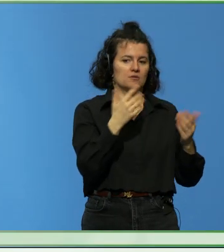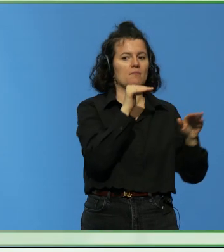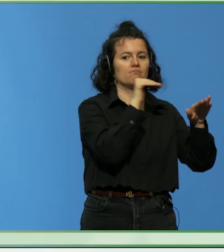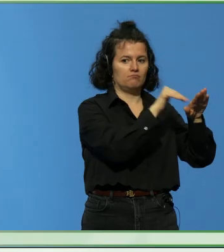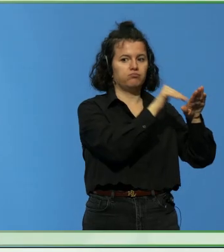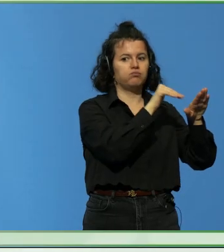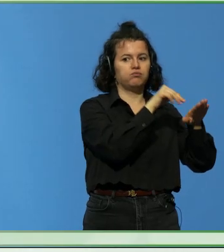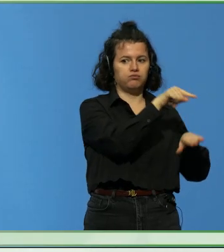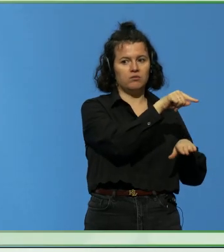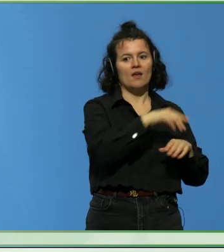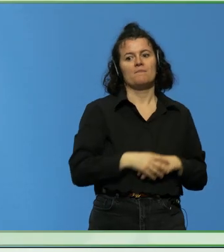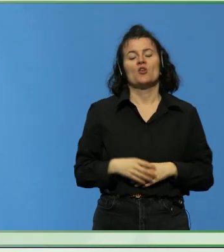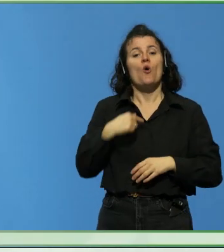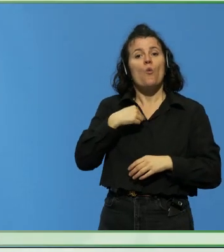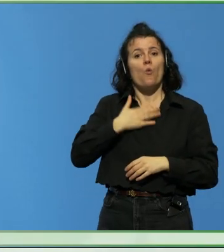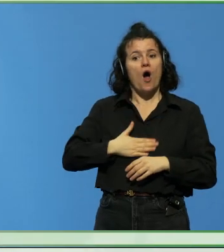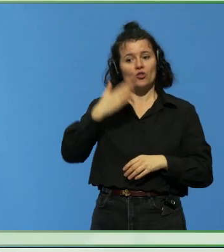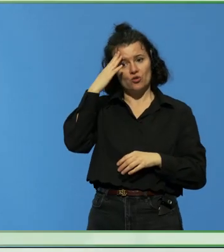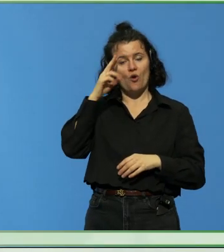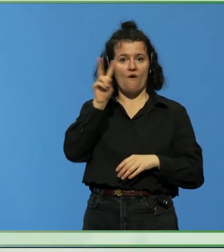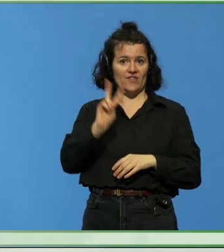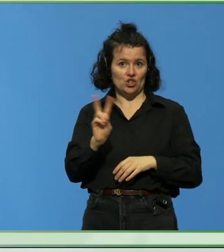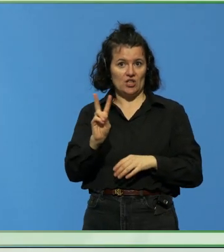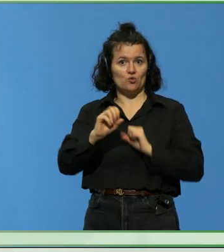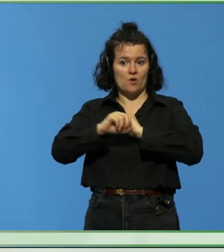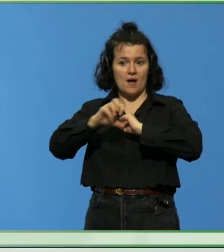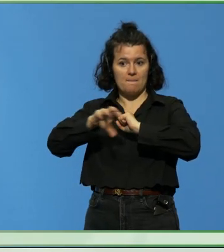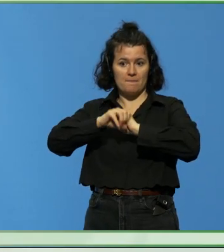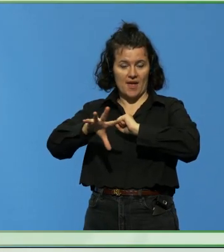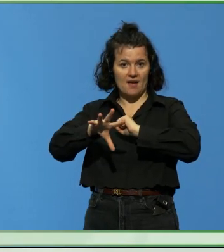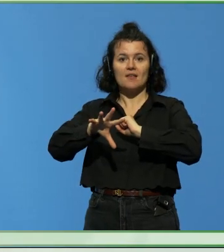Vienna campaign, please scan that QR code. Thank you very much.